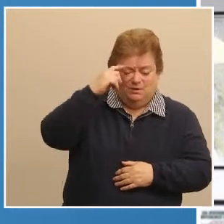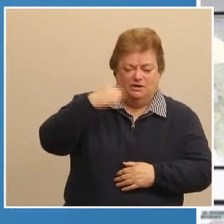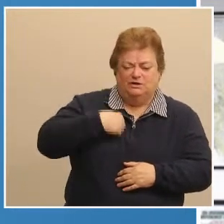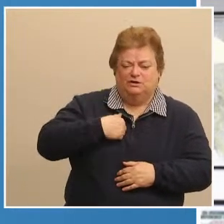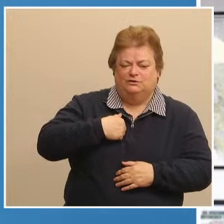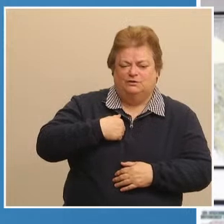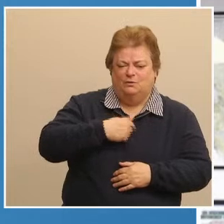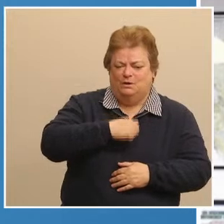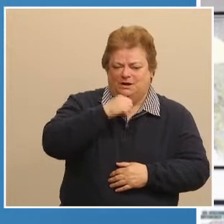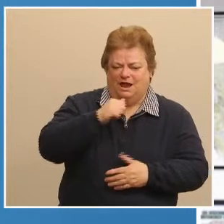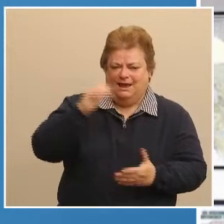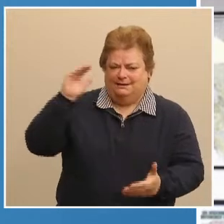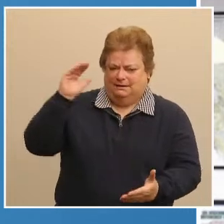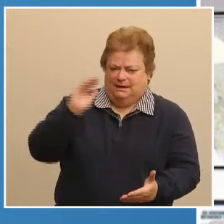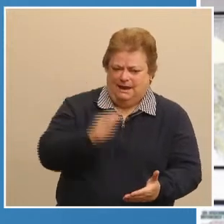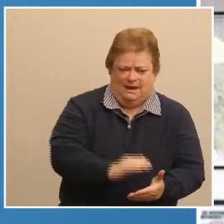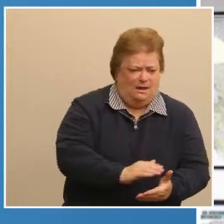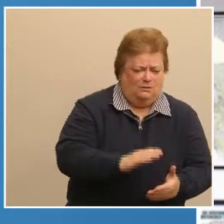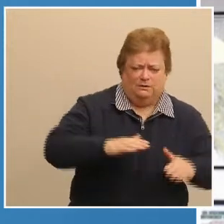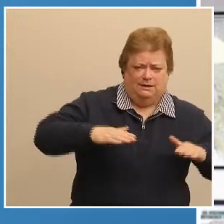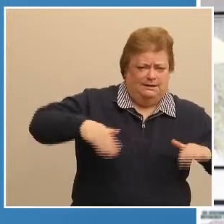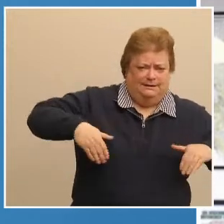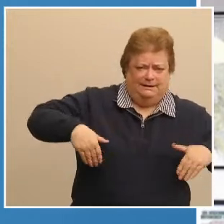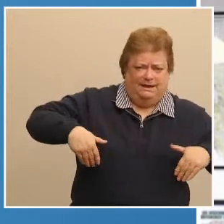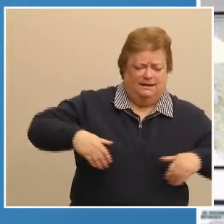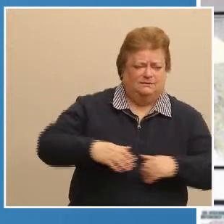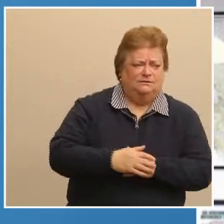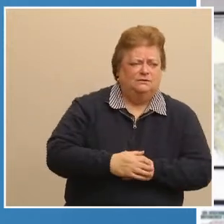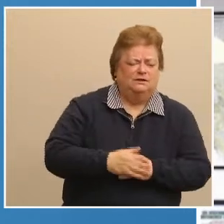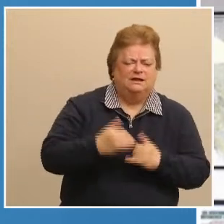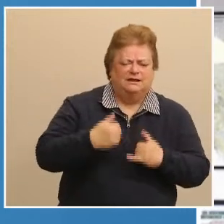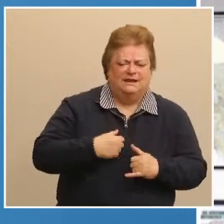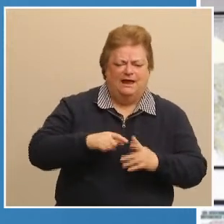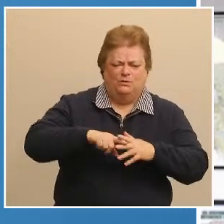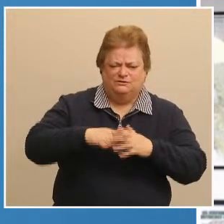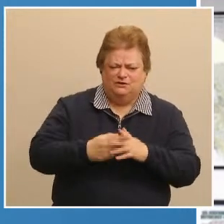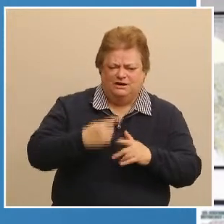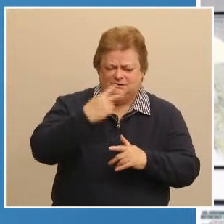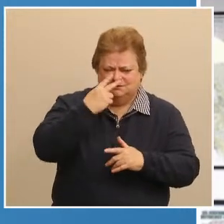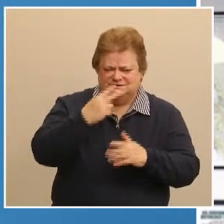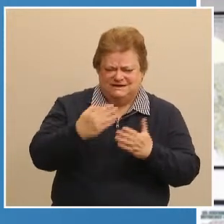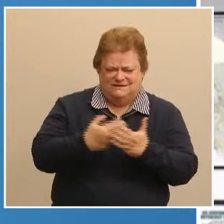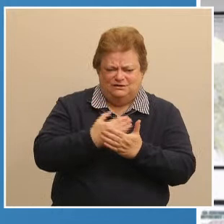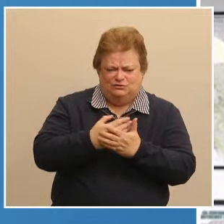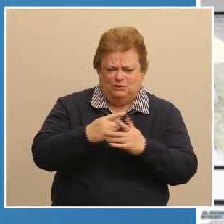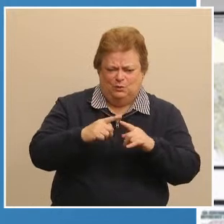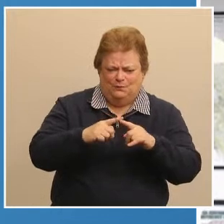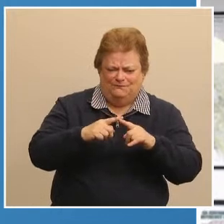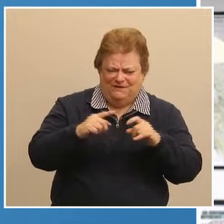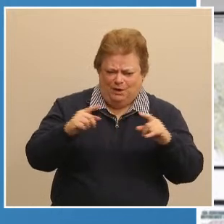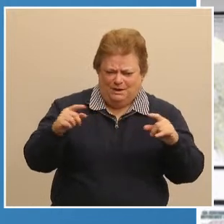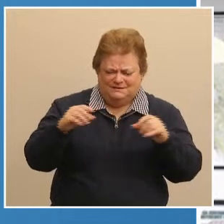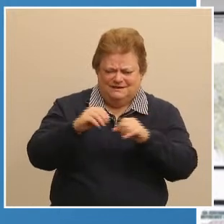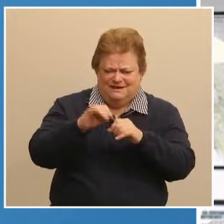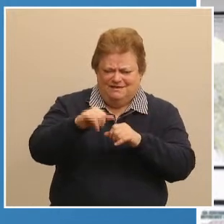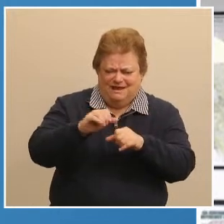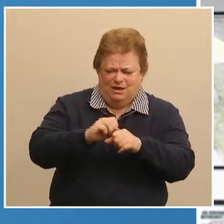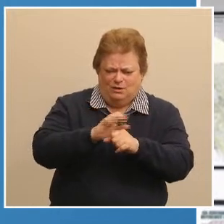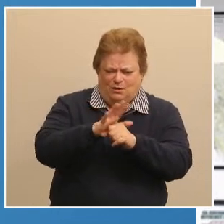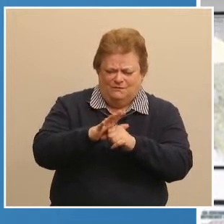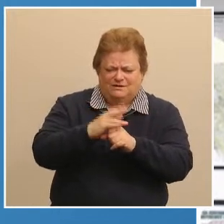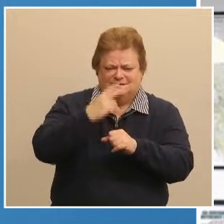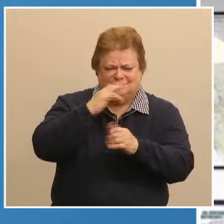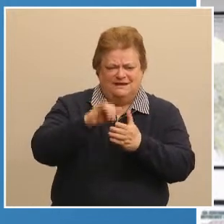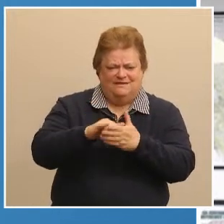of transmission. And when we're starting to see these new variant viruses circulating in the US at a much